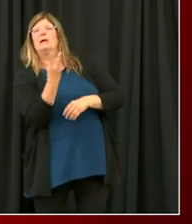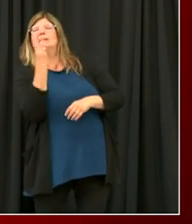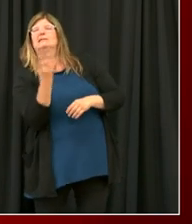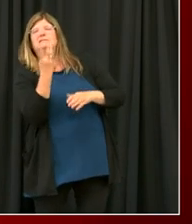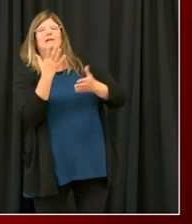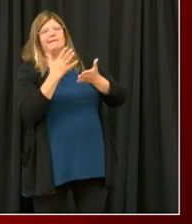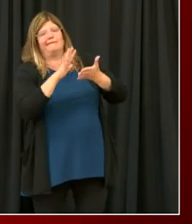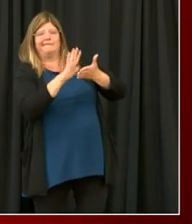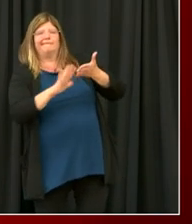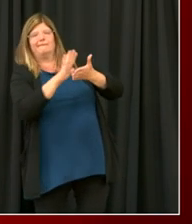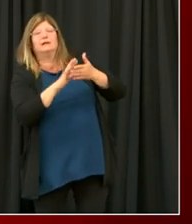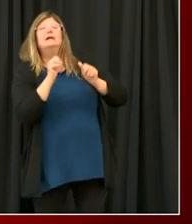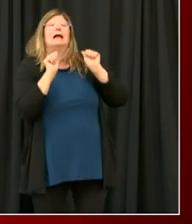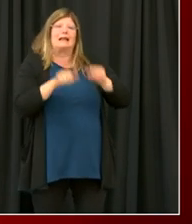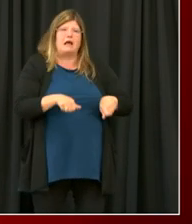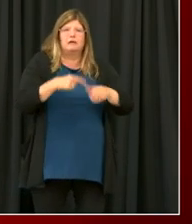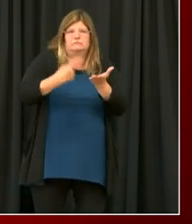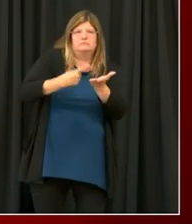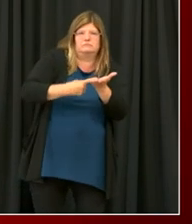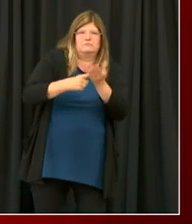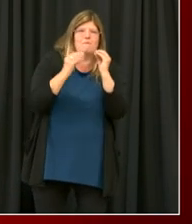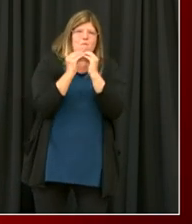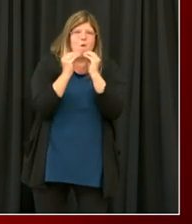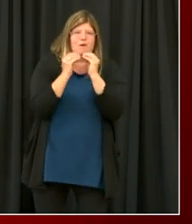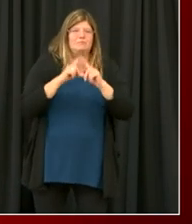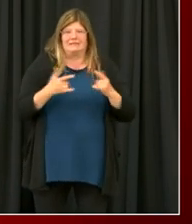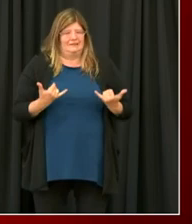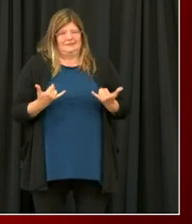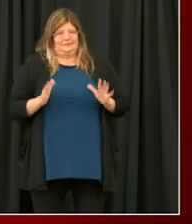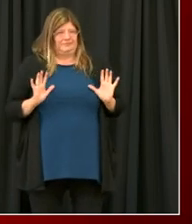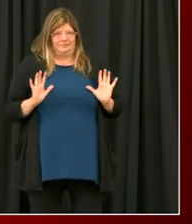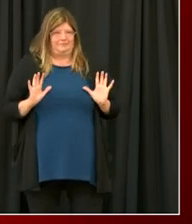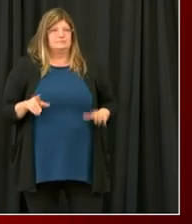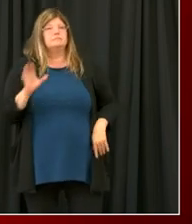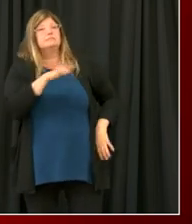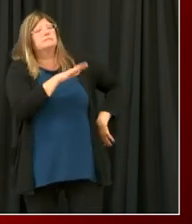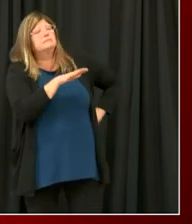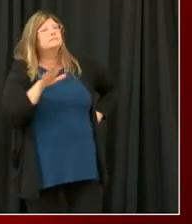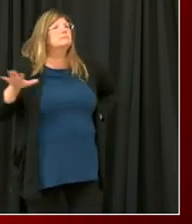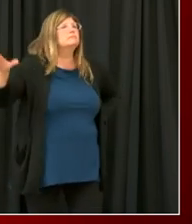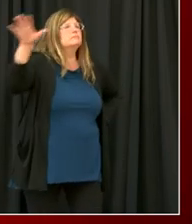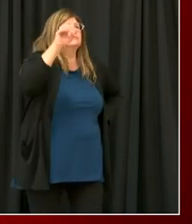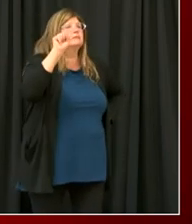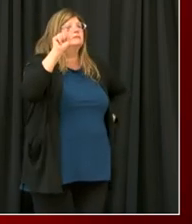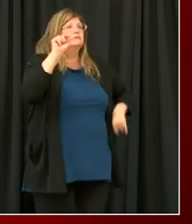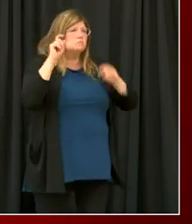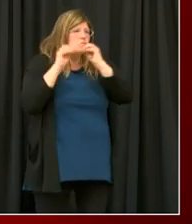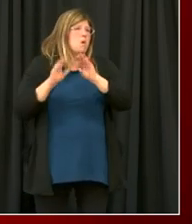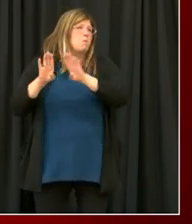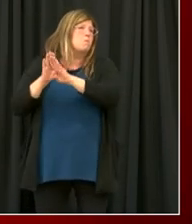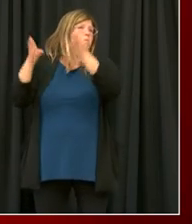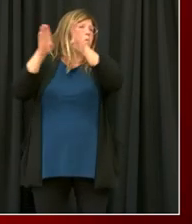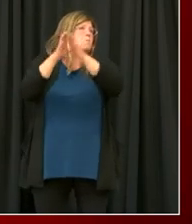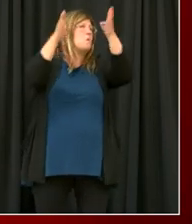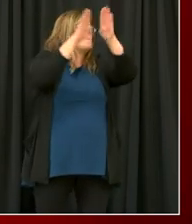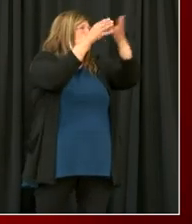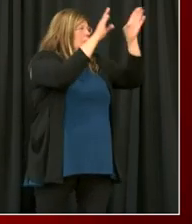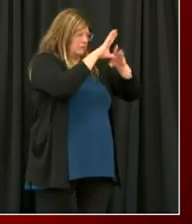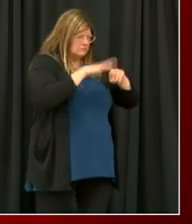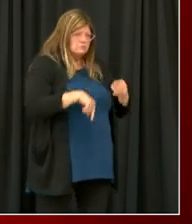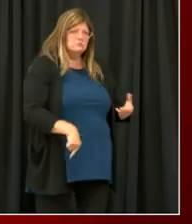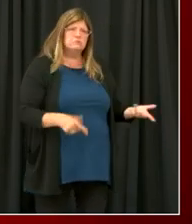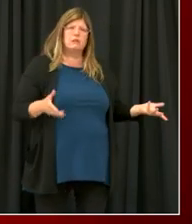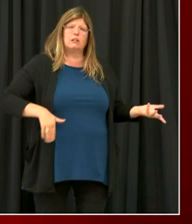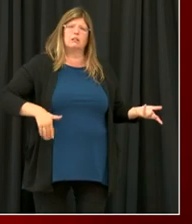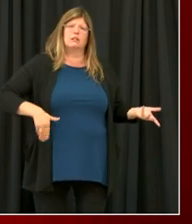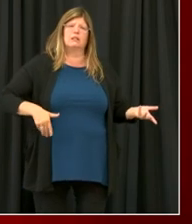You've looked at some of the states, I guess, that have opened up more in many cases. I don't know if it's